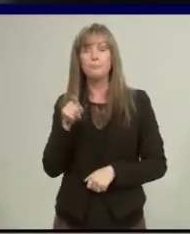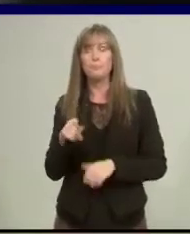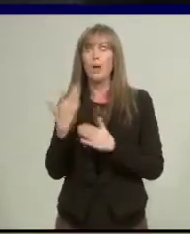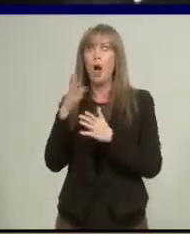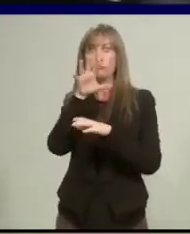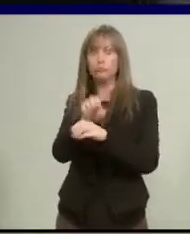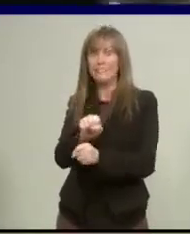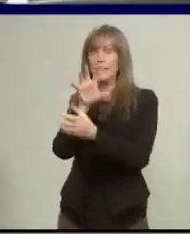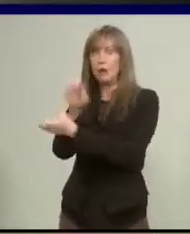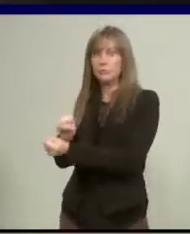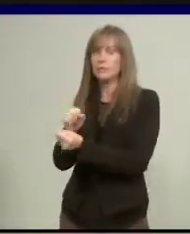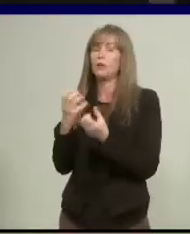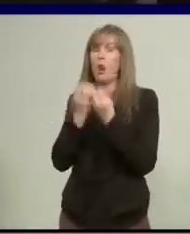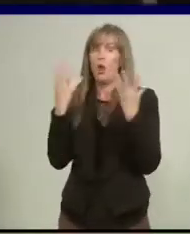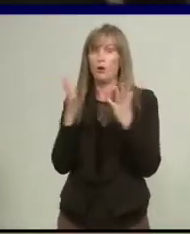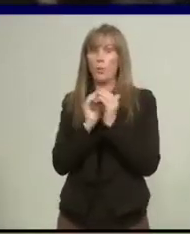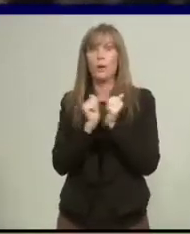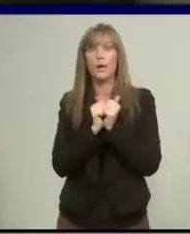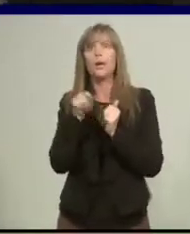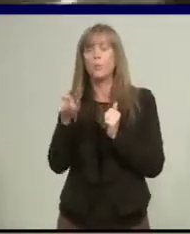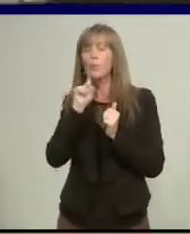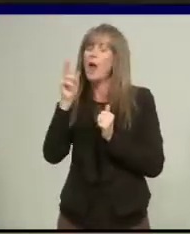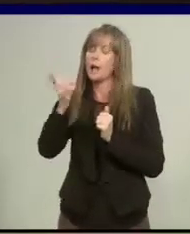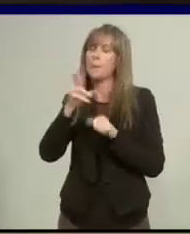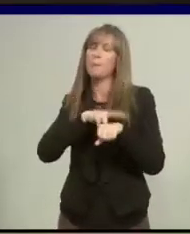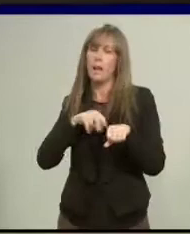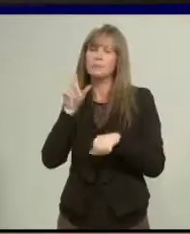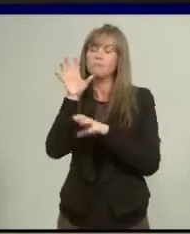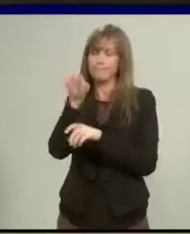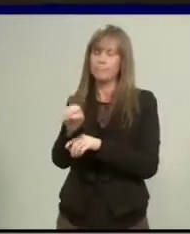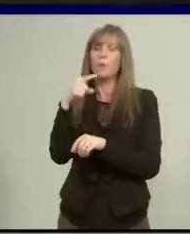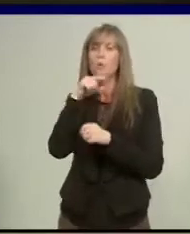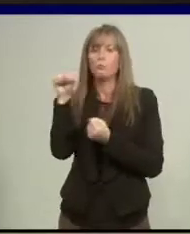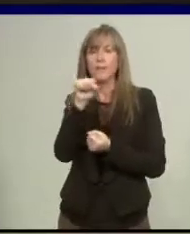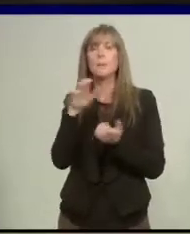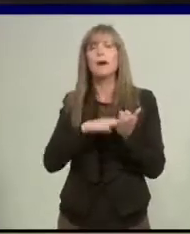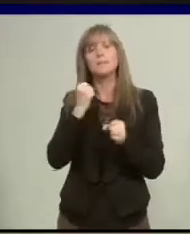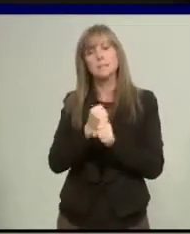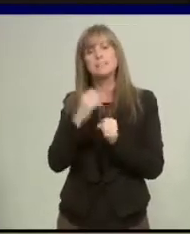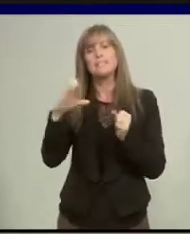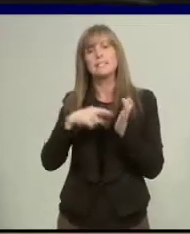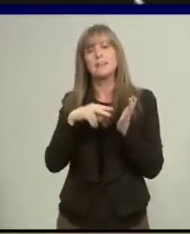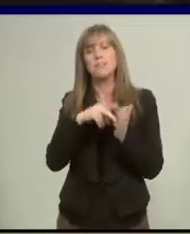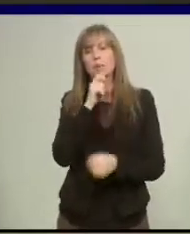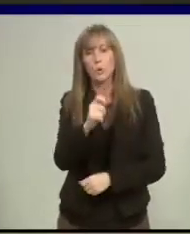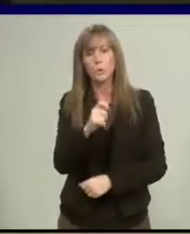the weekend, this won't be the last time police crack down on boy racers. Marcus Gibbs, CTV News.